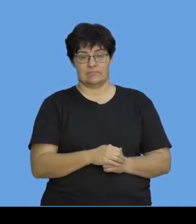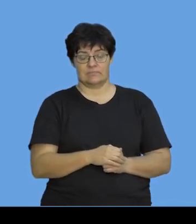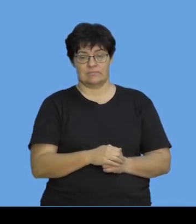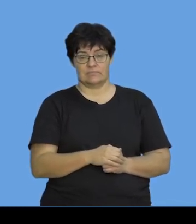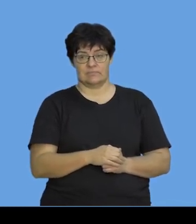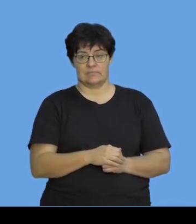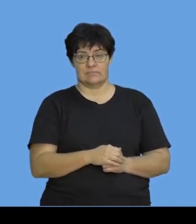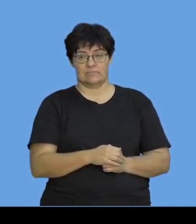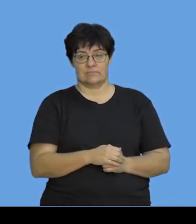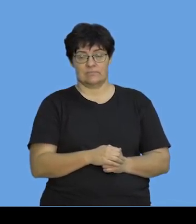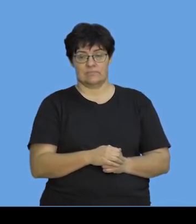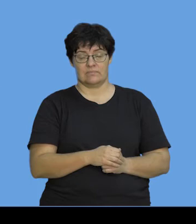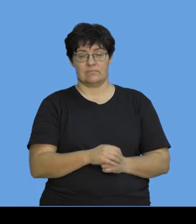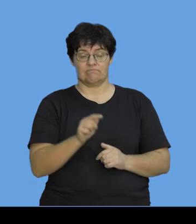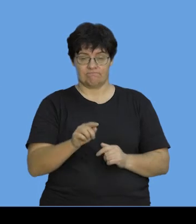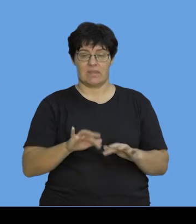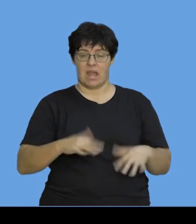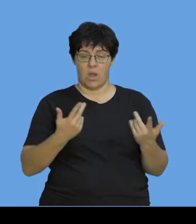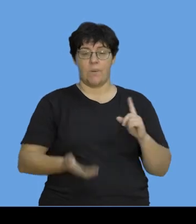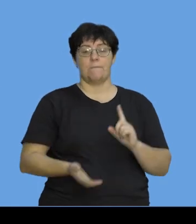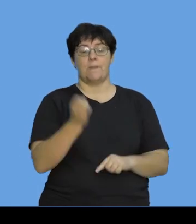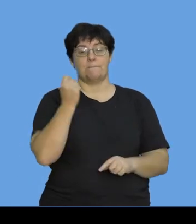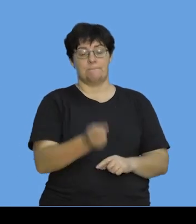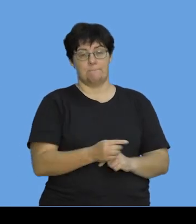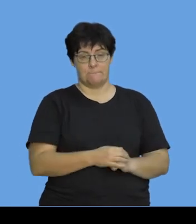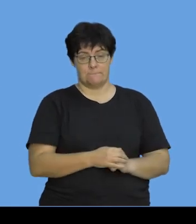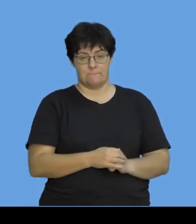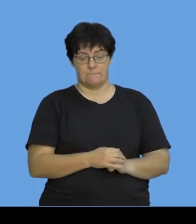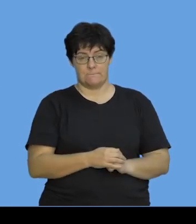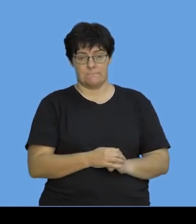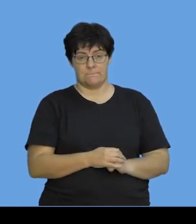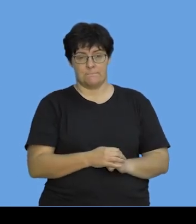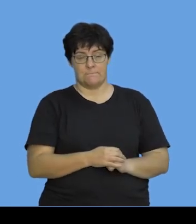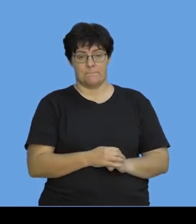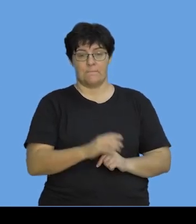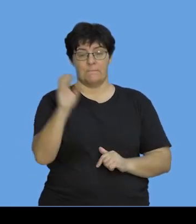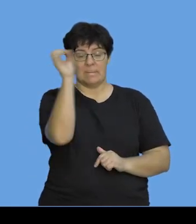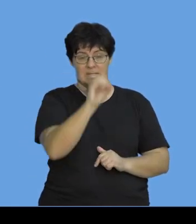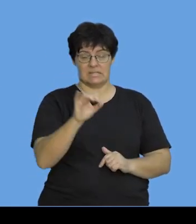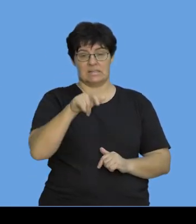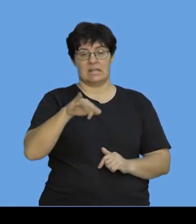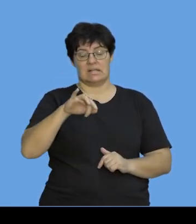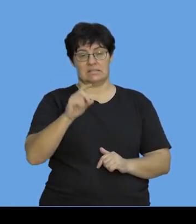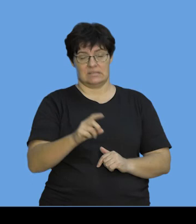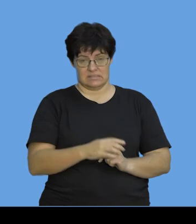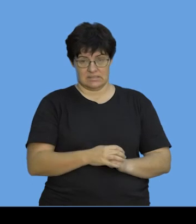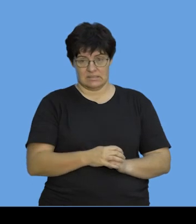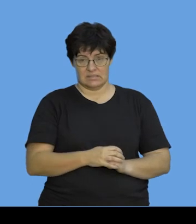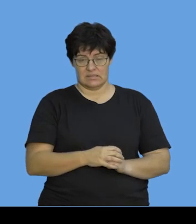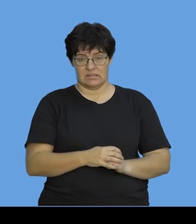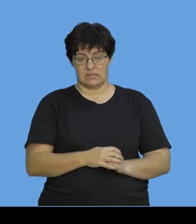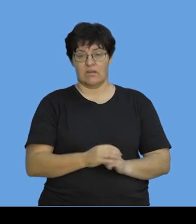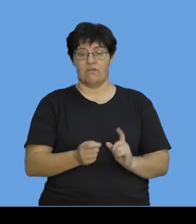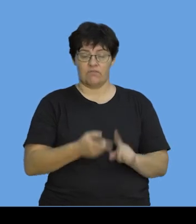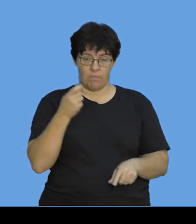83.49%. So this is how we managed to determine the percentage yield of this extraction of iron from